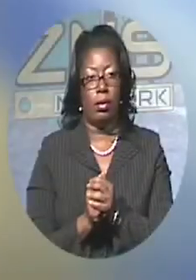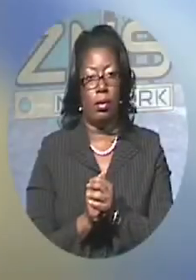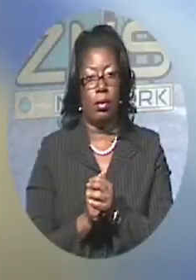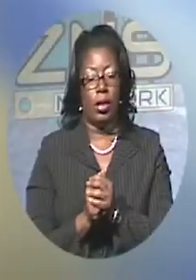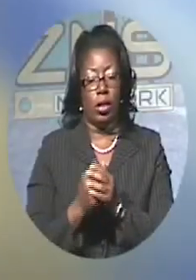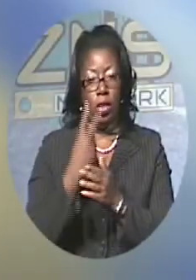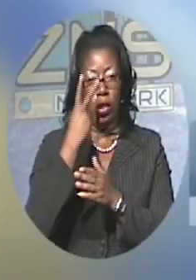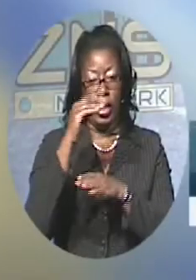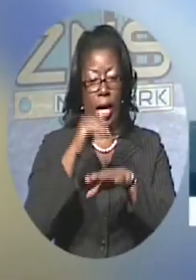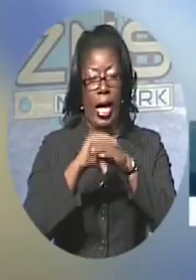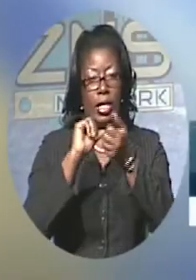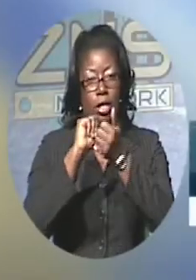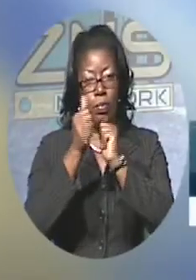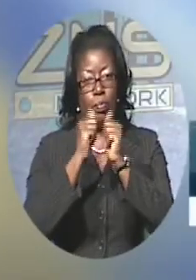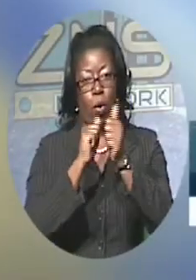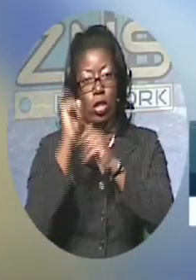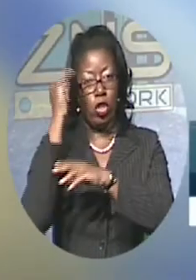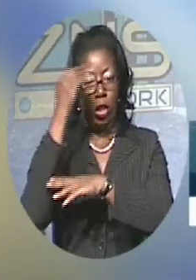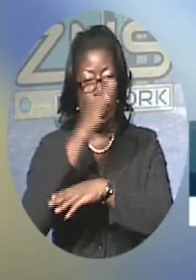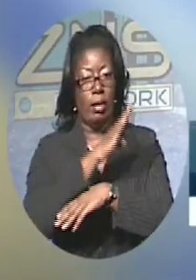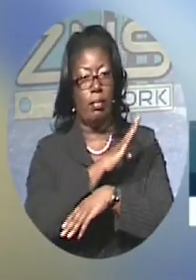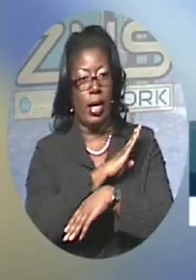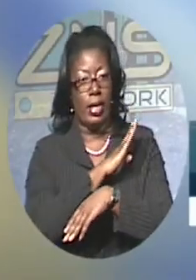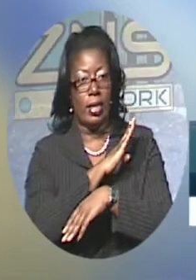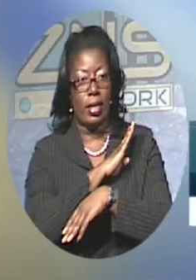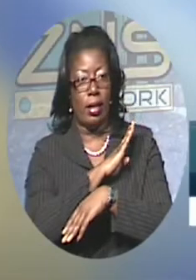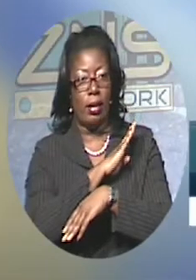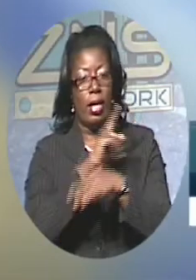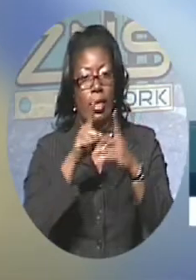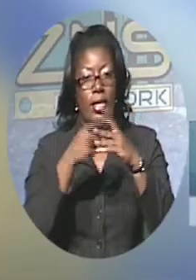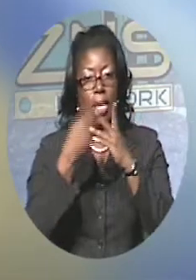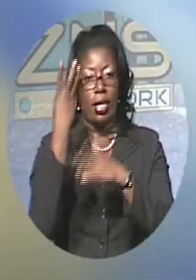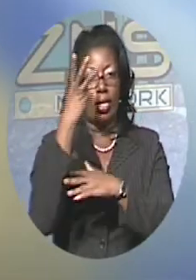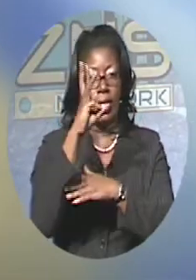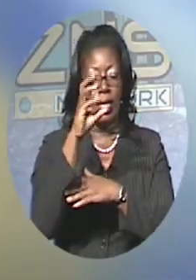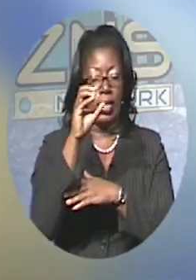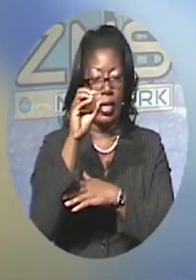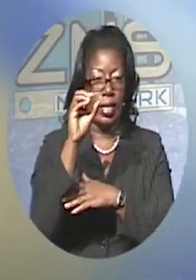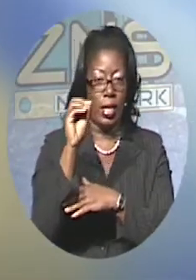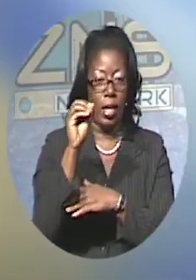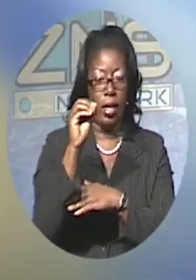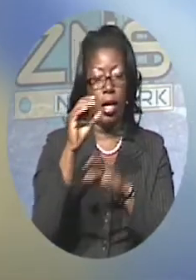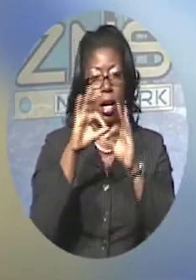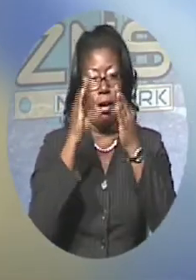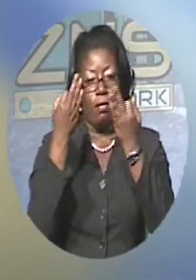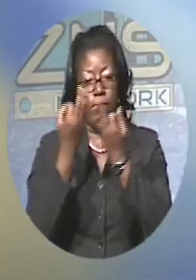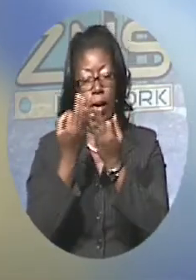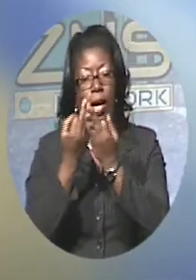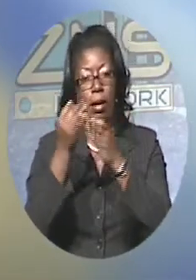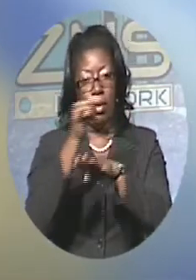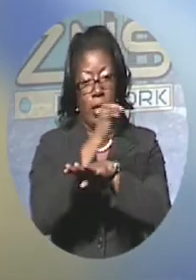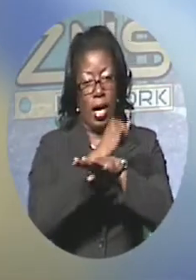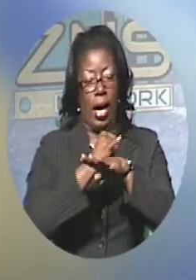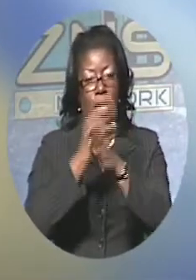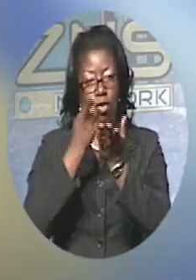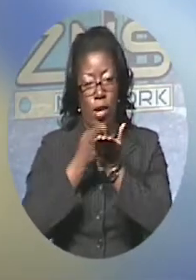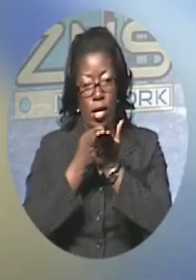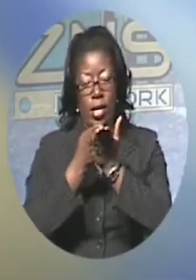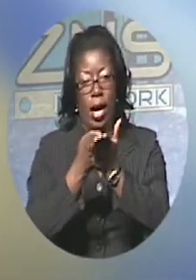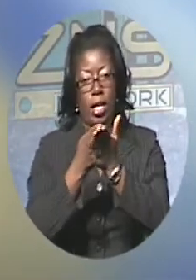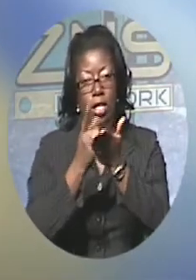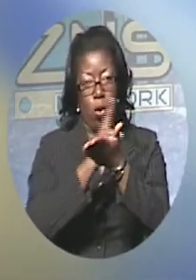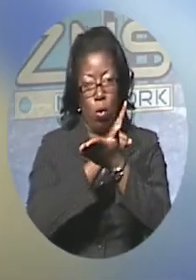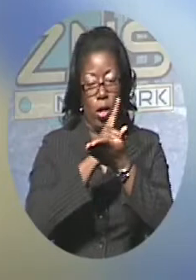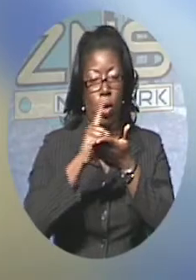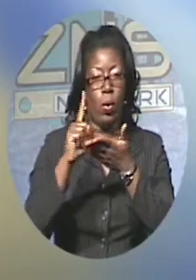This is your first look at sports. I'm Jonathan Benson. The start of the 60th National Family Island Regatta is under a week away now, and